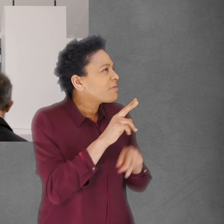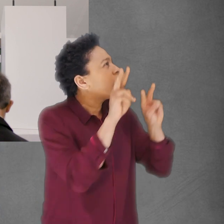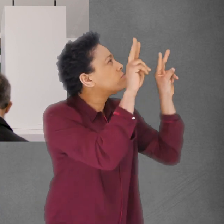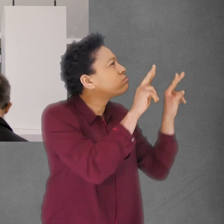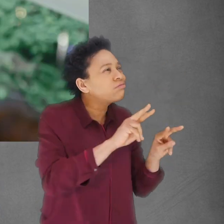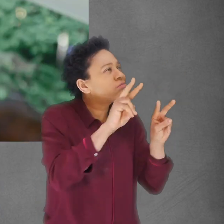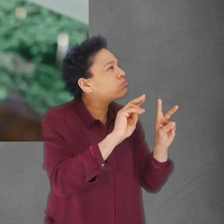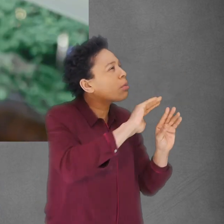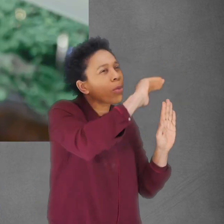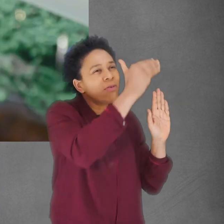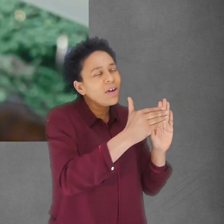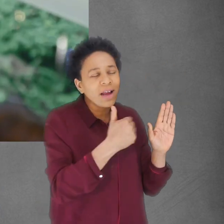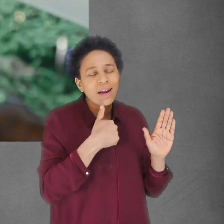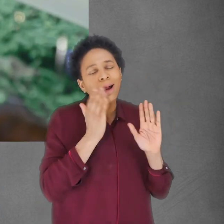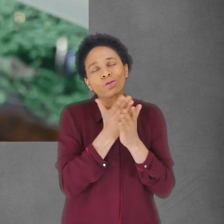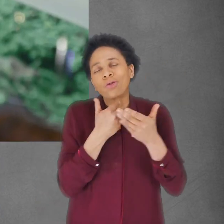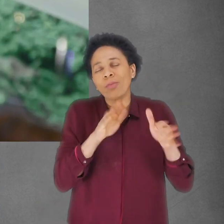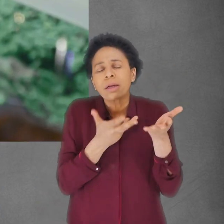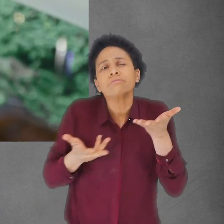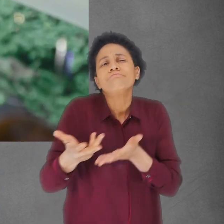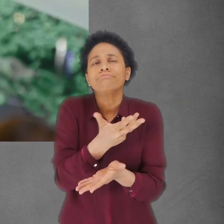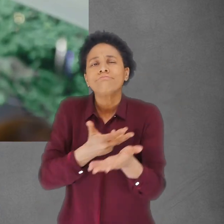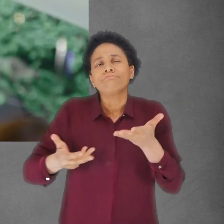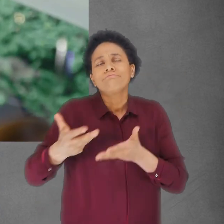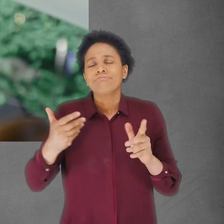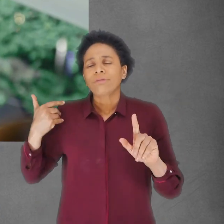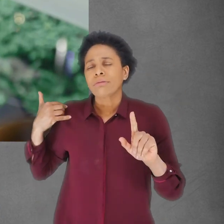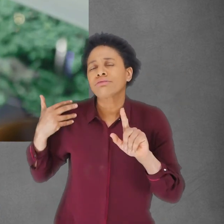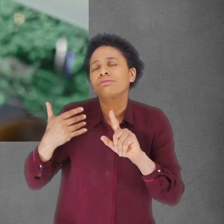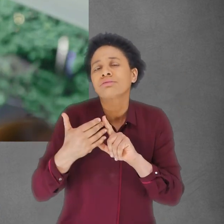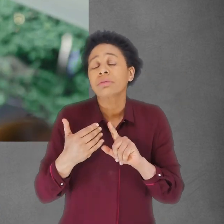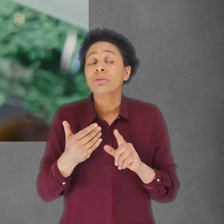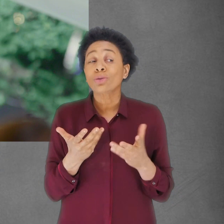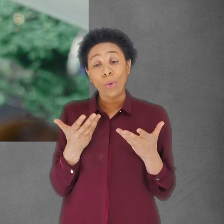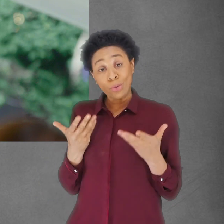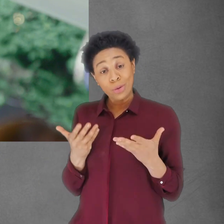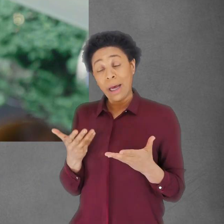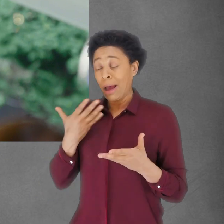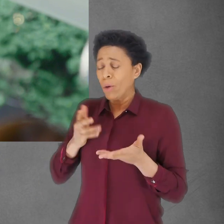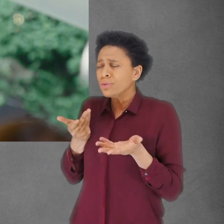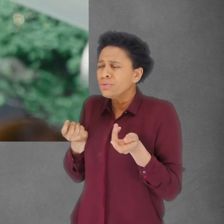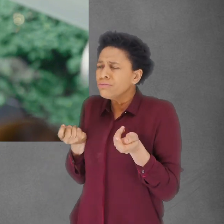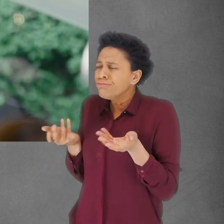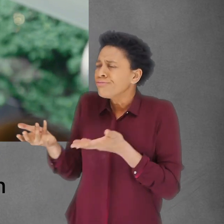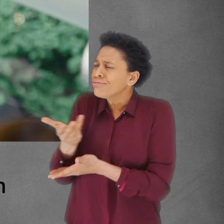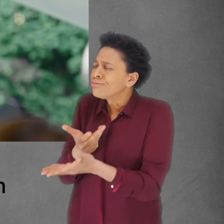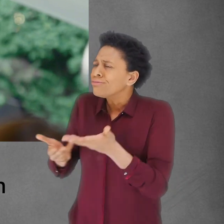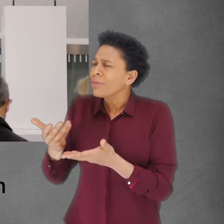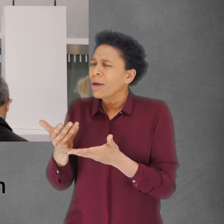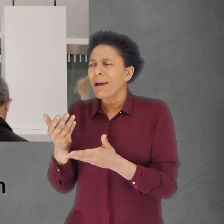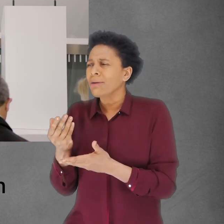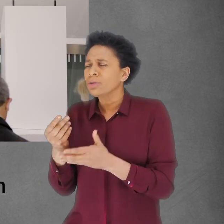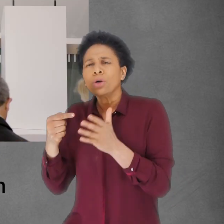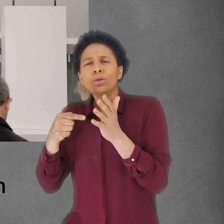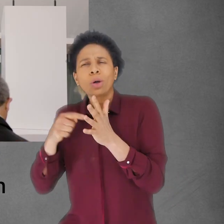have heard quite a lot about it in the past months. So I wanted to structure this conversation more around